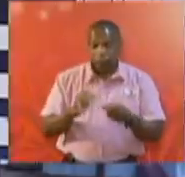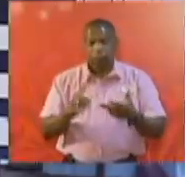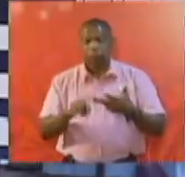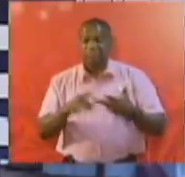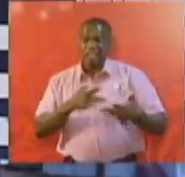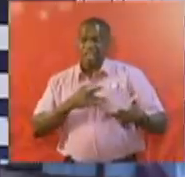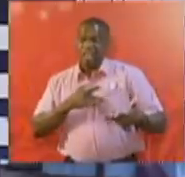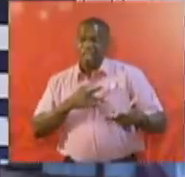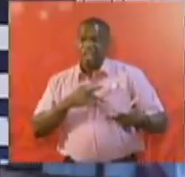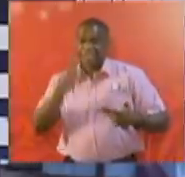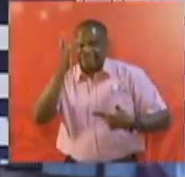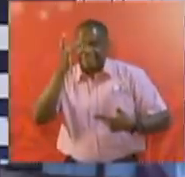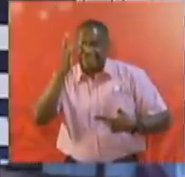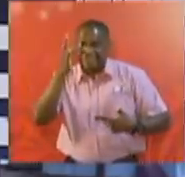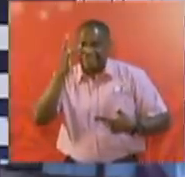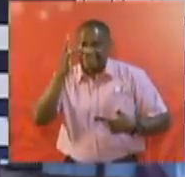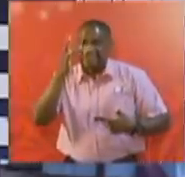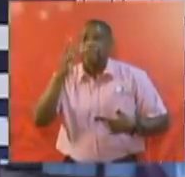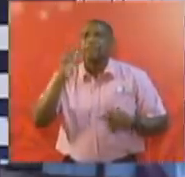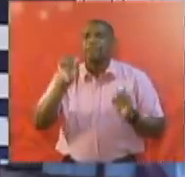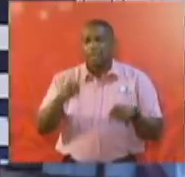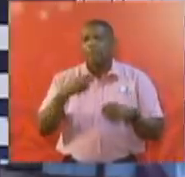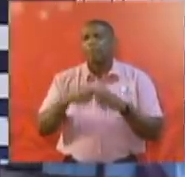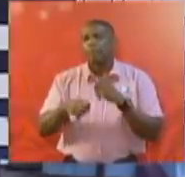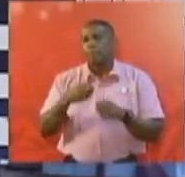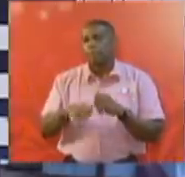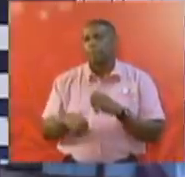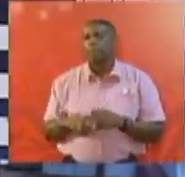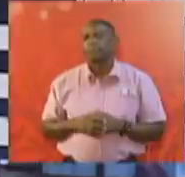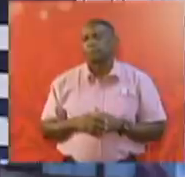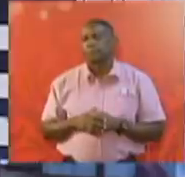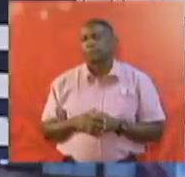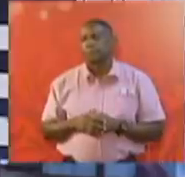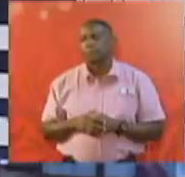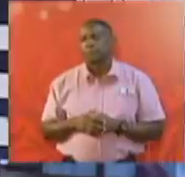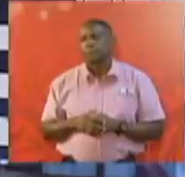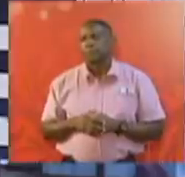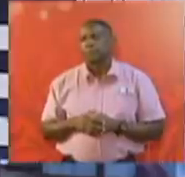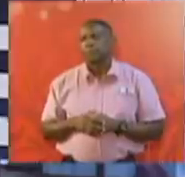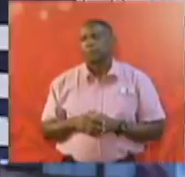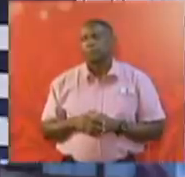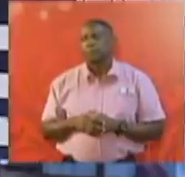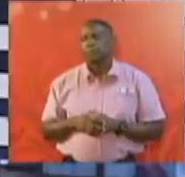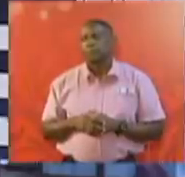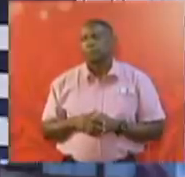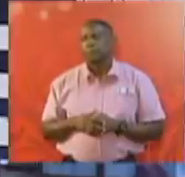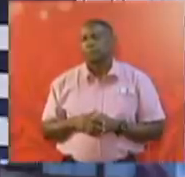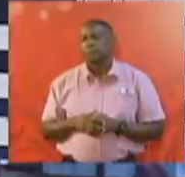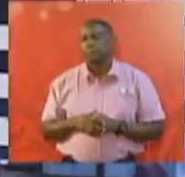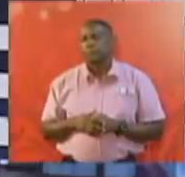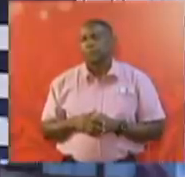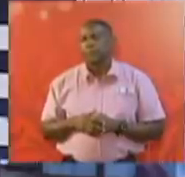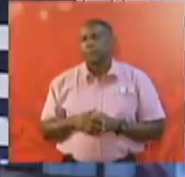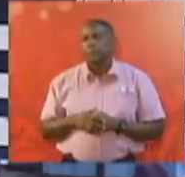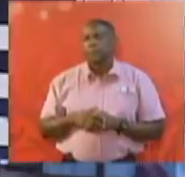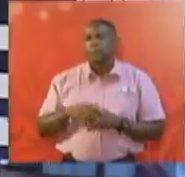diminish quite a lot. We've seen that. The less comorbidities, the younger you are, the fitter you are, it seems